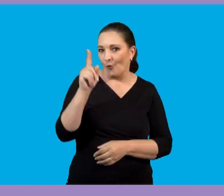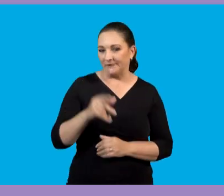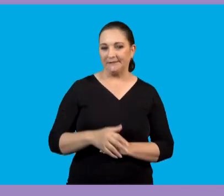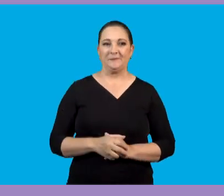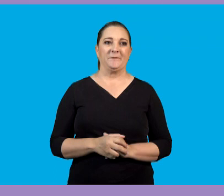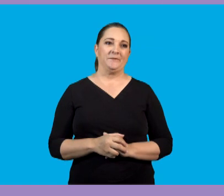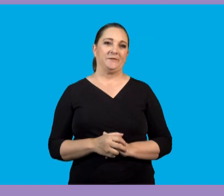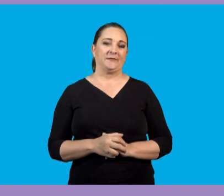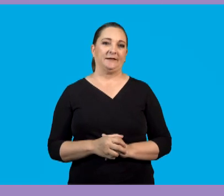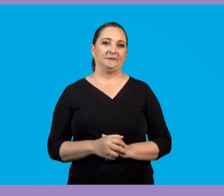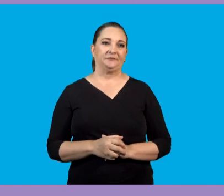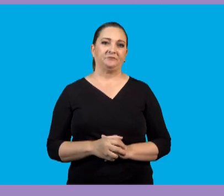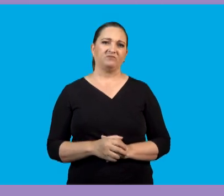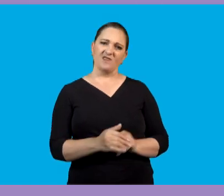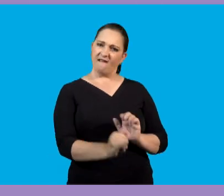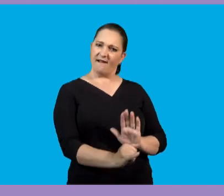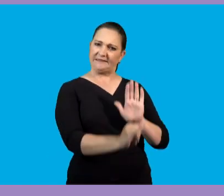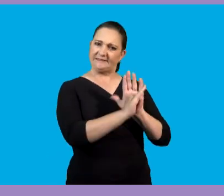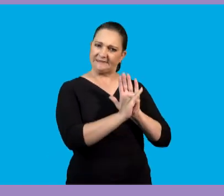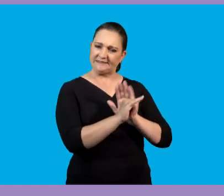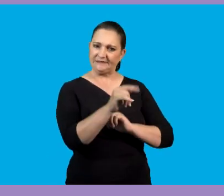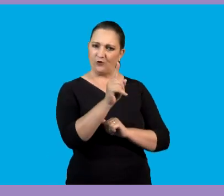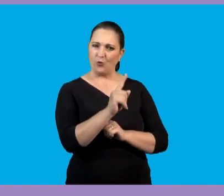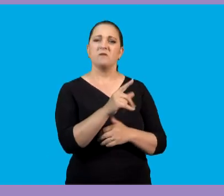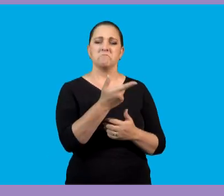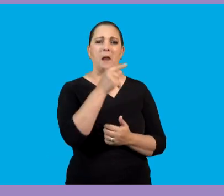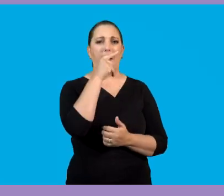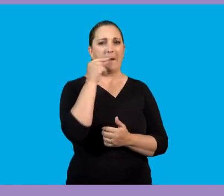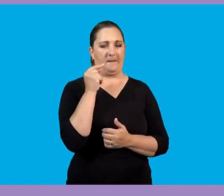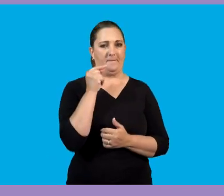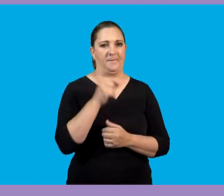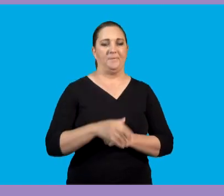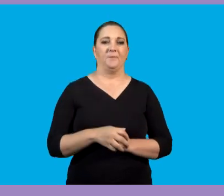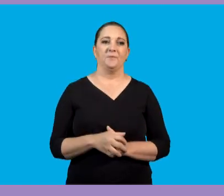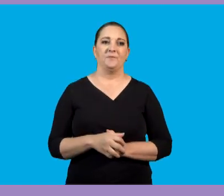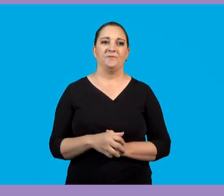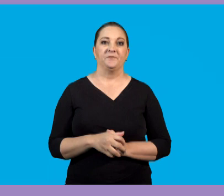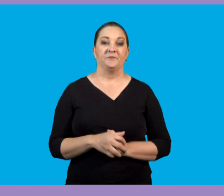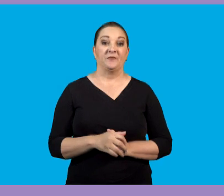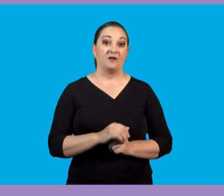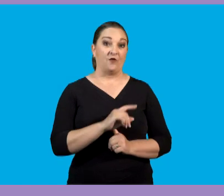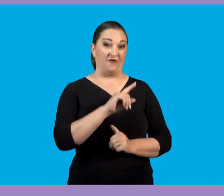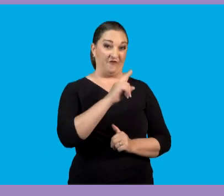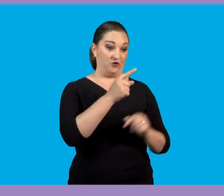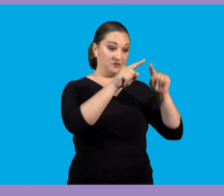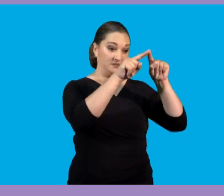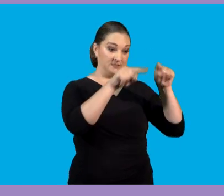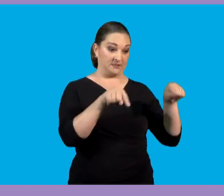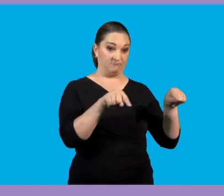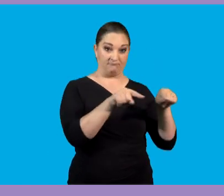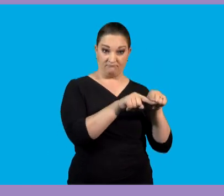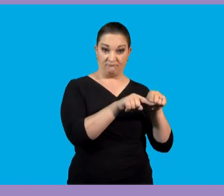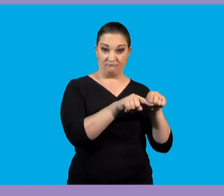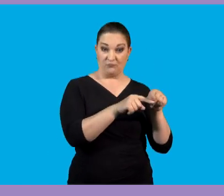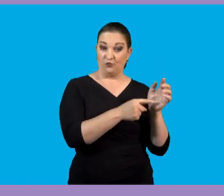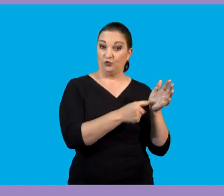practice. So let's identify and name the following triangles. Now, the first triangle